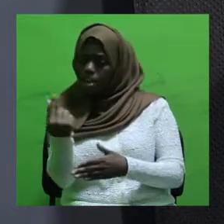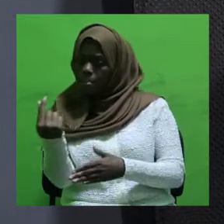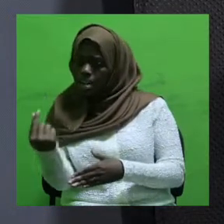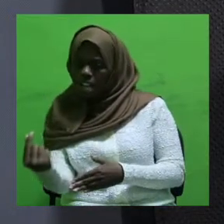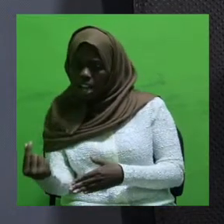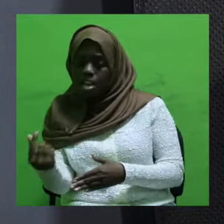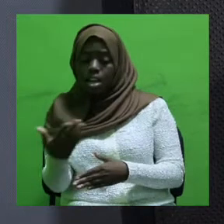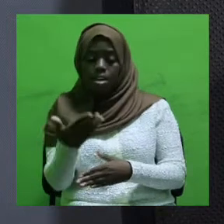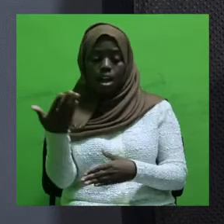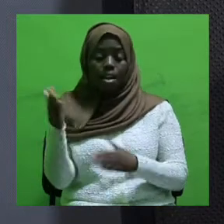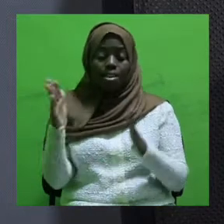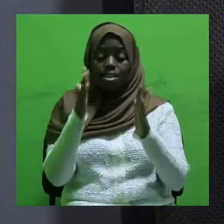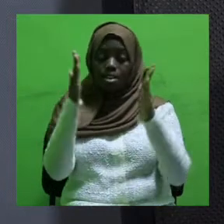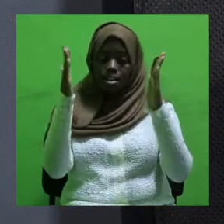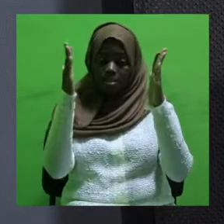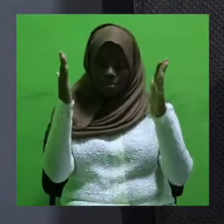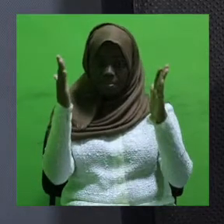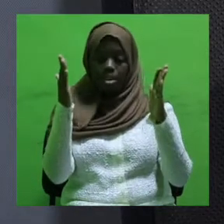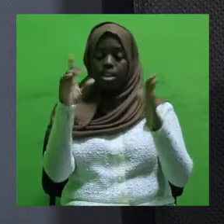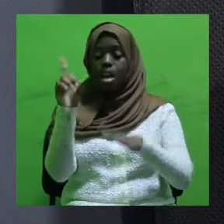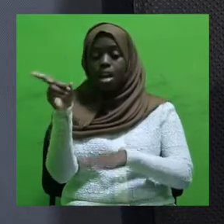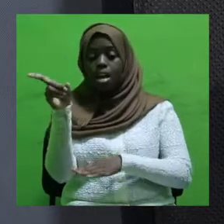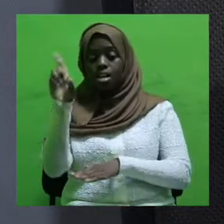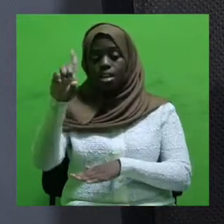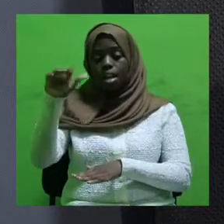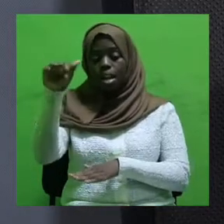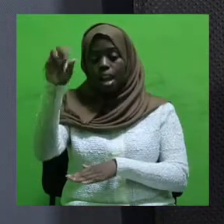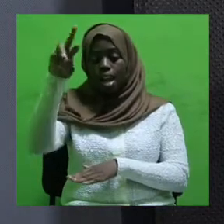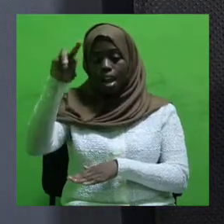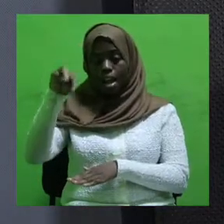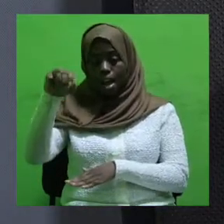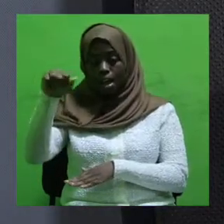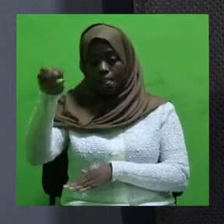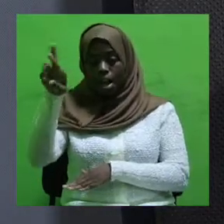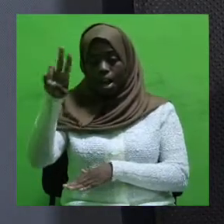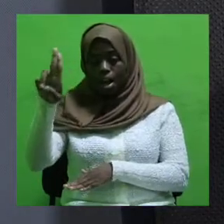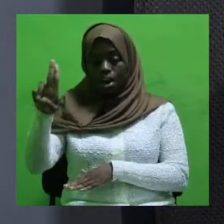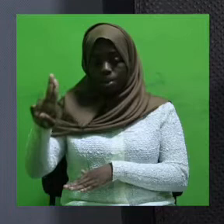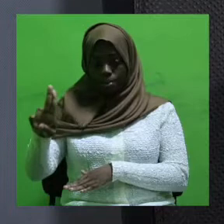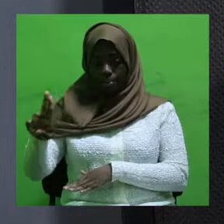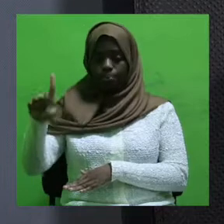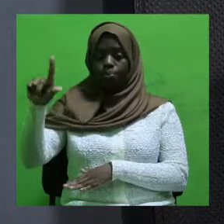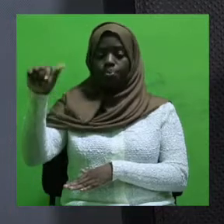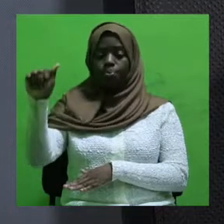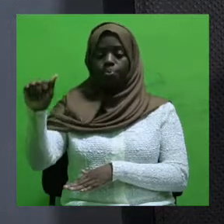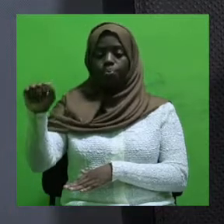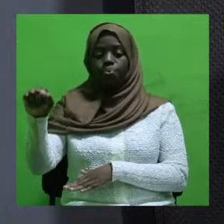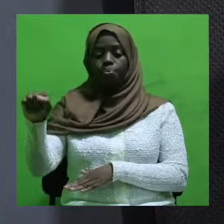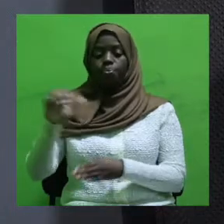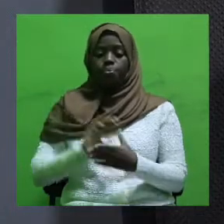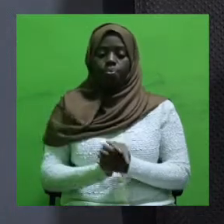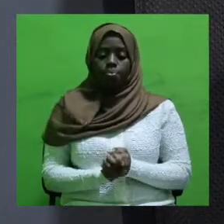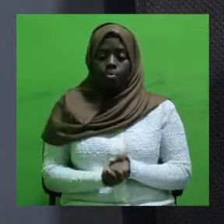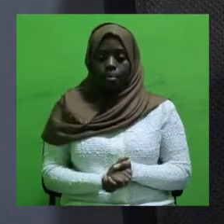does the blood enter first, leaving, and the glomerular filtrate leaving, with the pure blood also leaving through